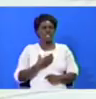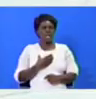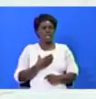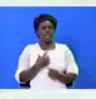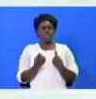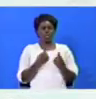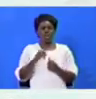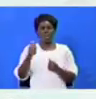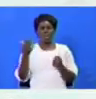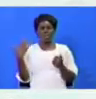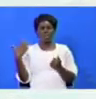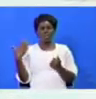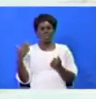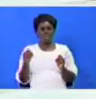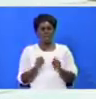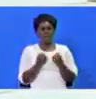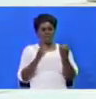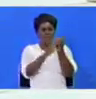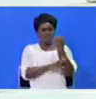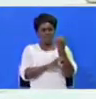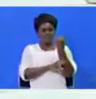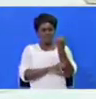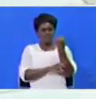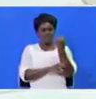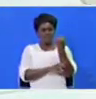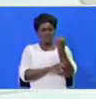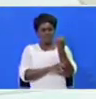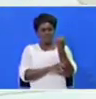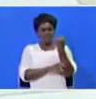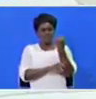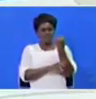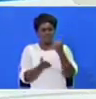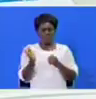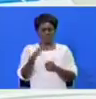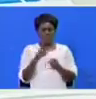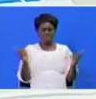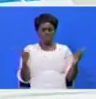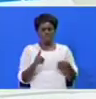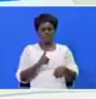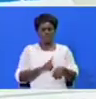country during this week. You need to stay with KTN News. We'll be back in a bit.